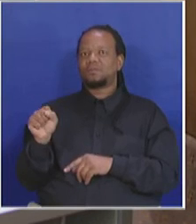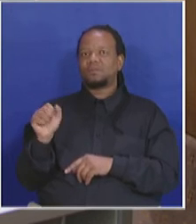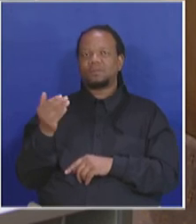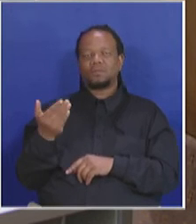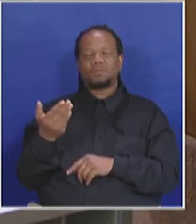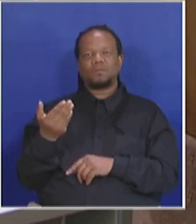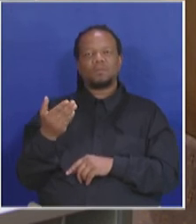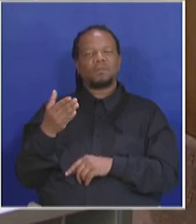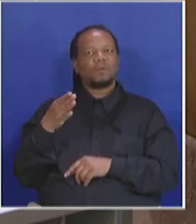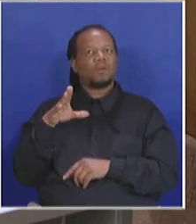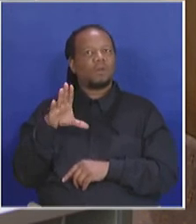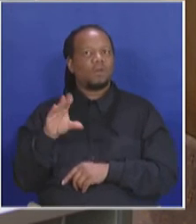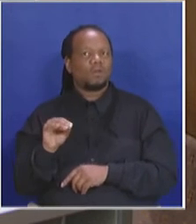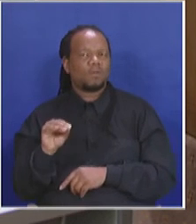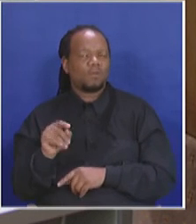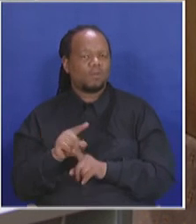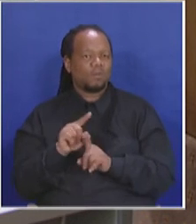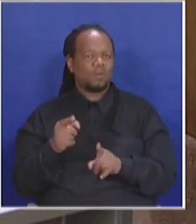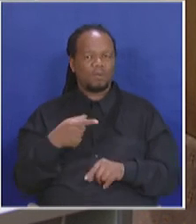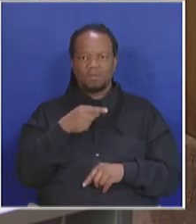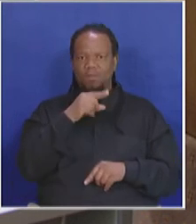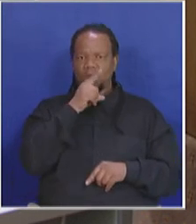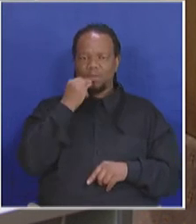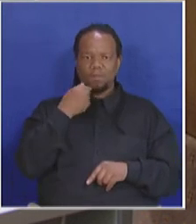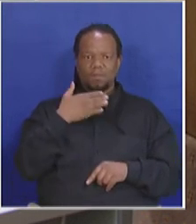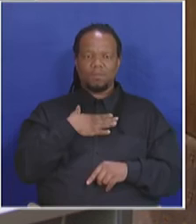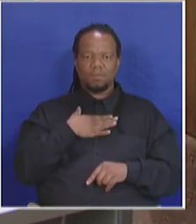have His Excellency, the Honorable